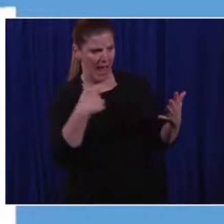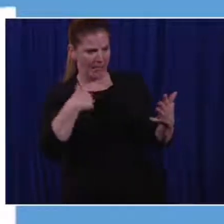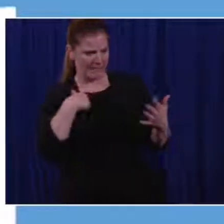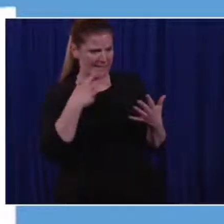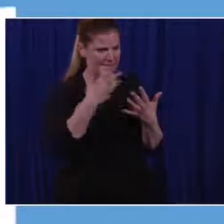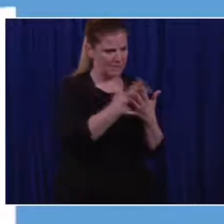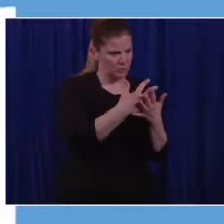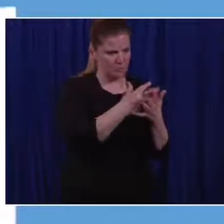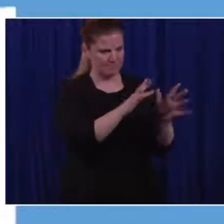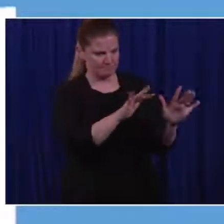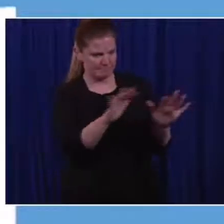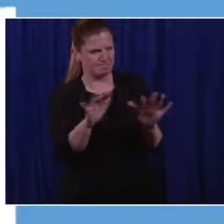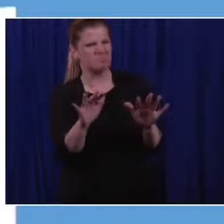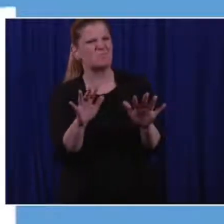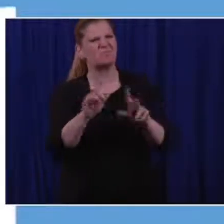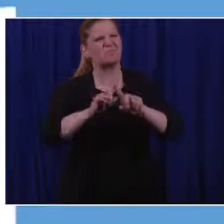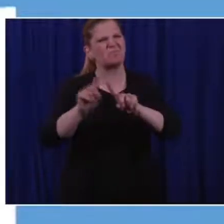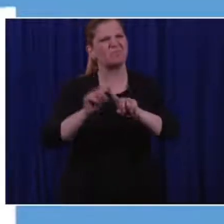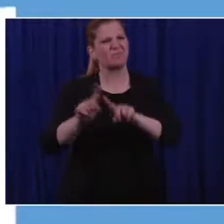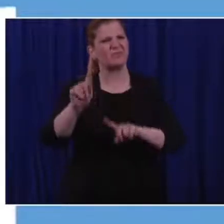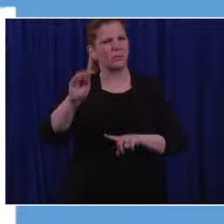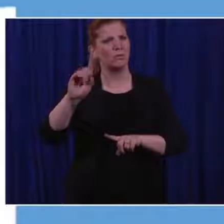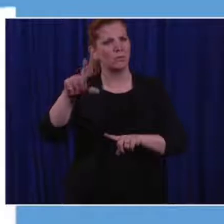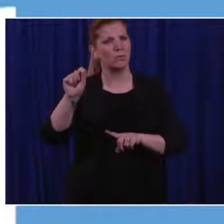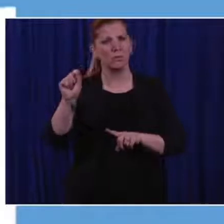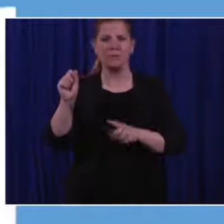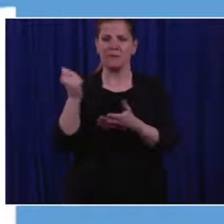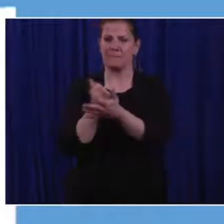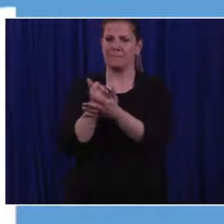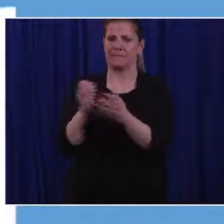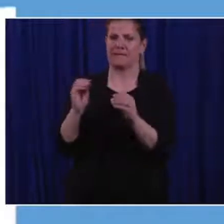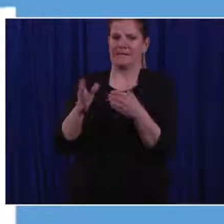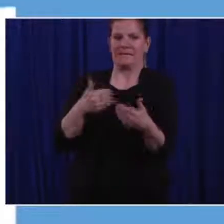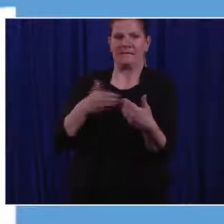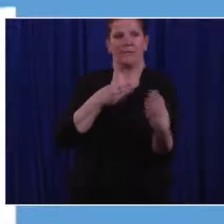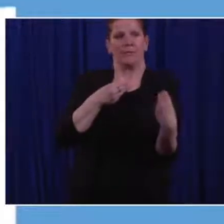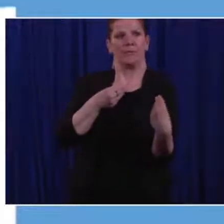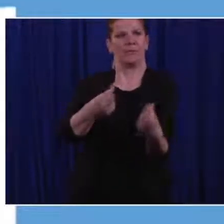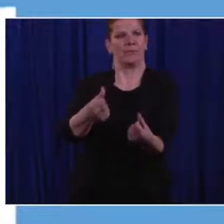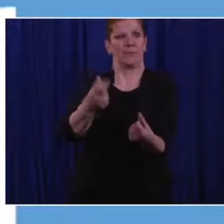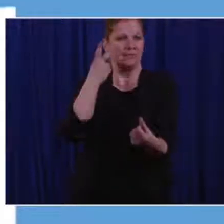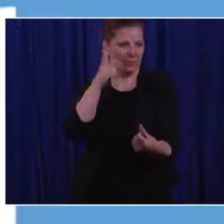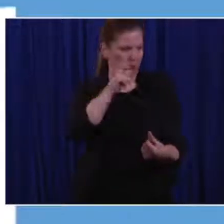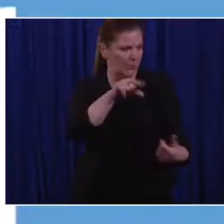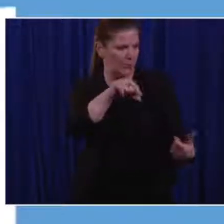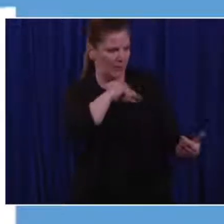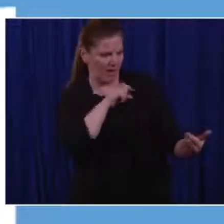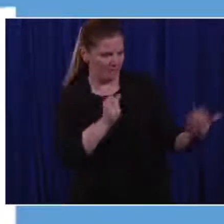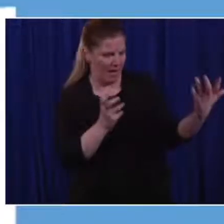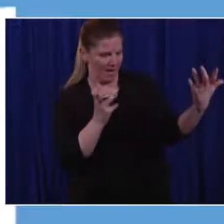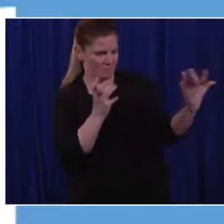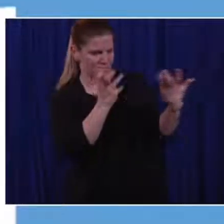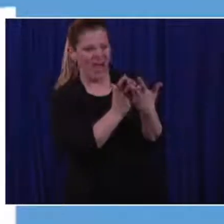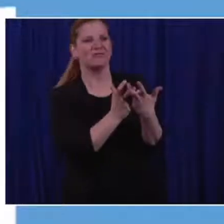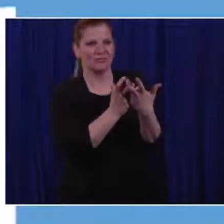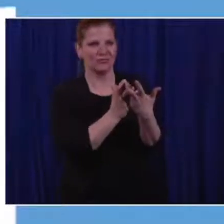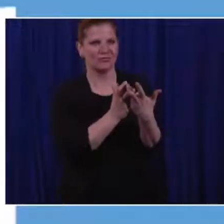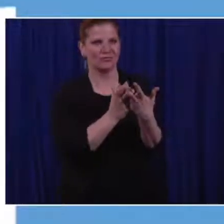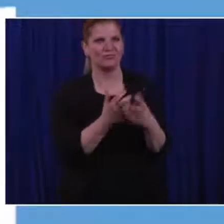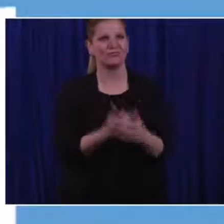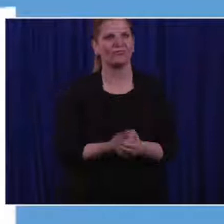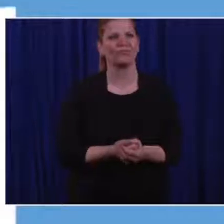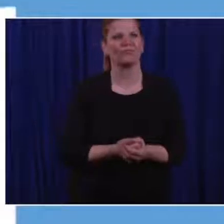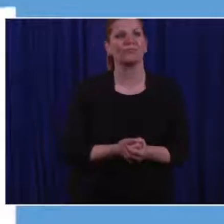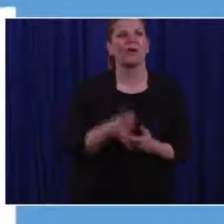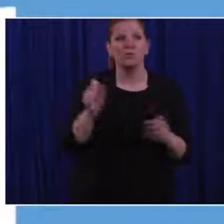make it easier to use the technology to make the process a lot easier. It's been upgraded to even optimize the use of